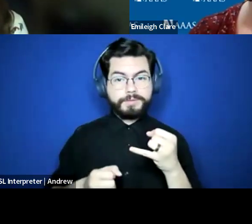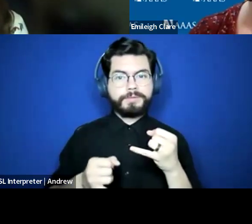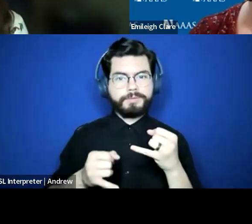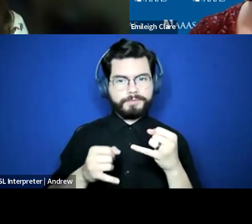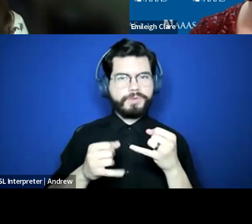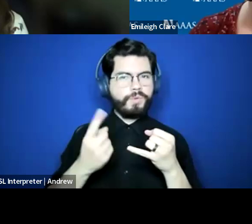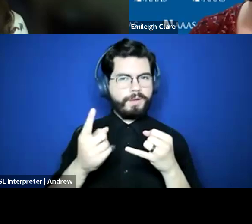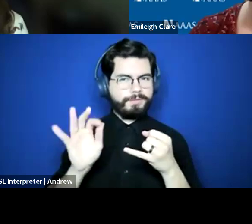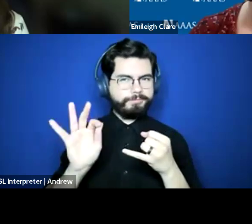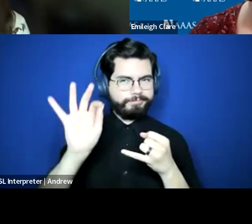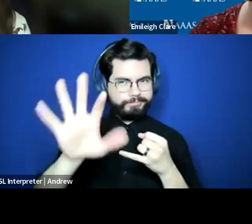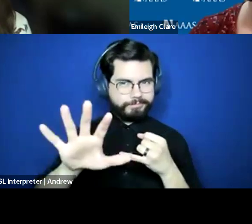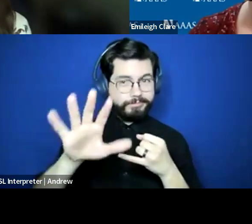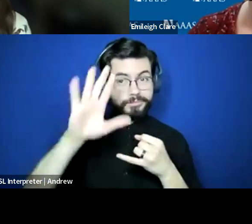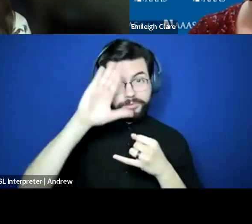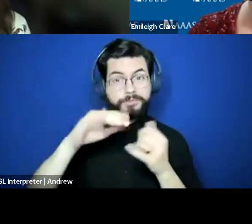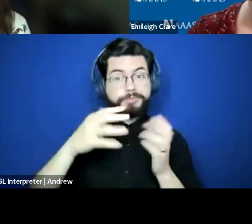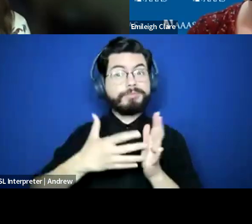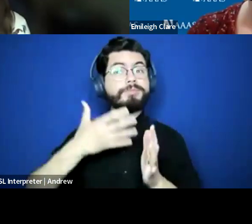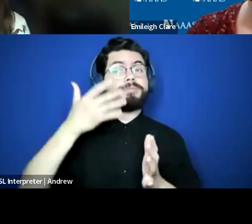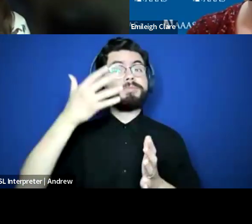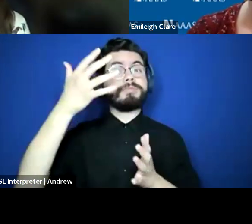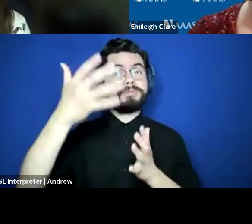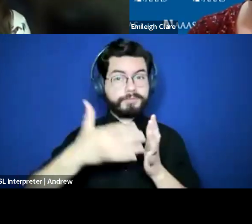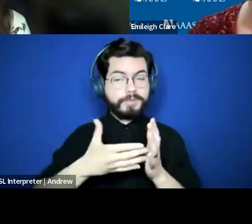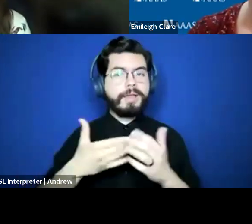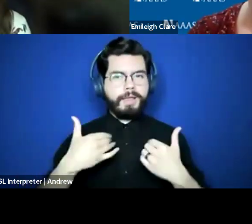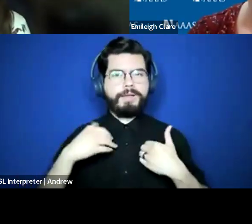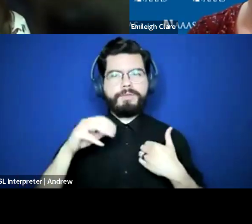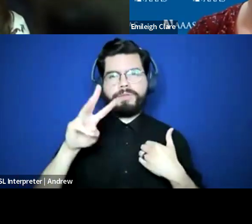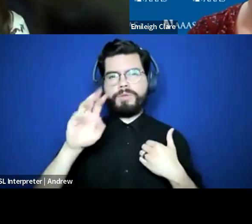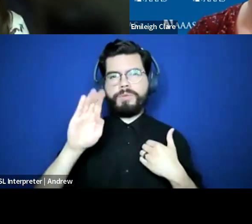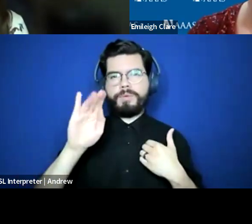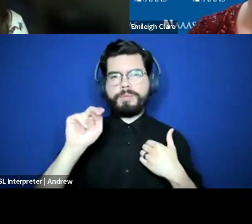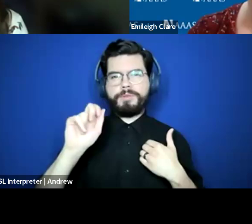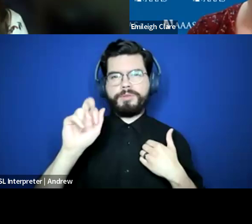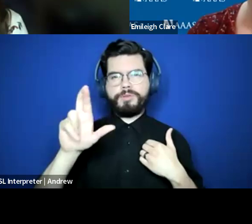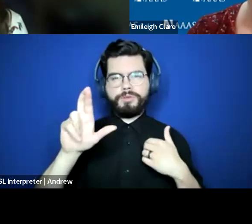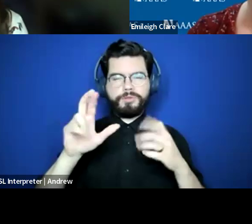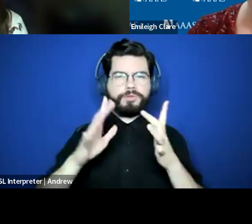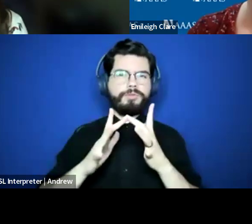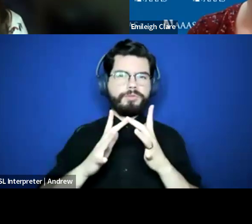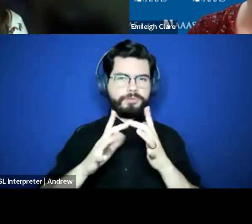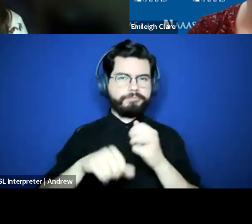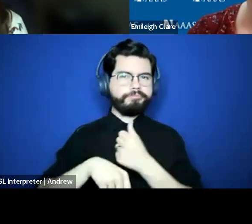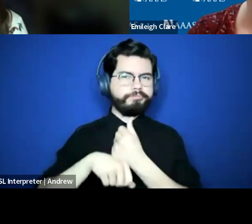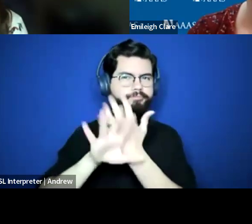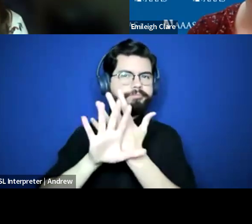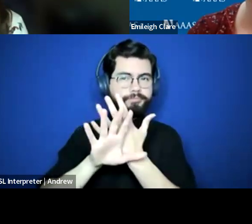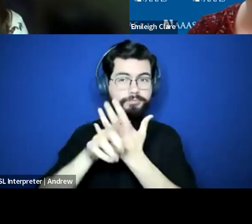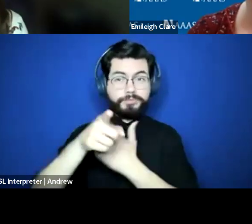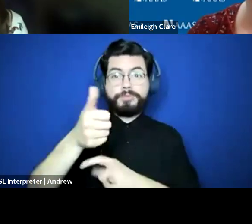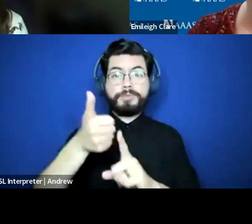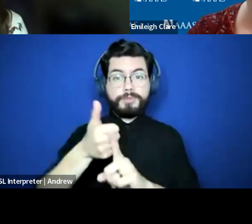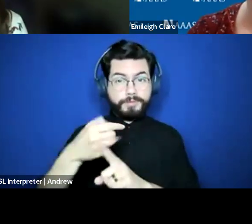as well, we every once in a while have a webinar on this topic. And so if you're a member, you'll get email